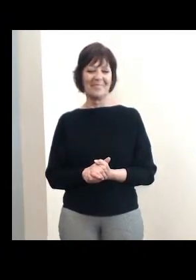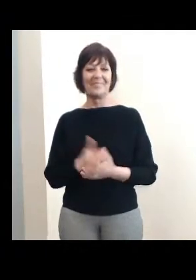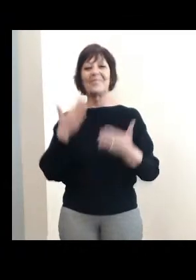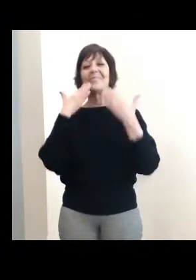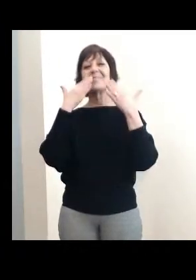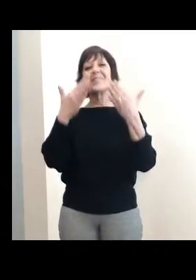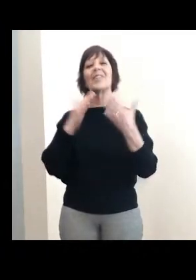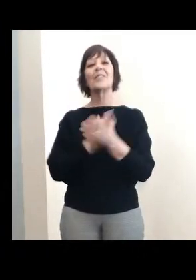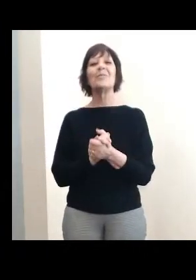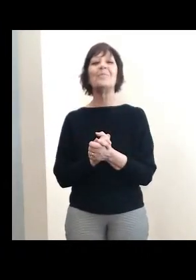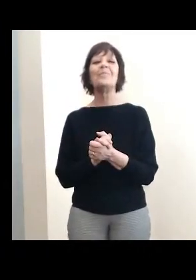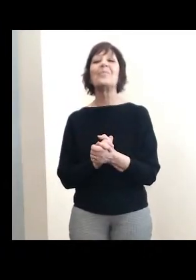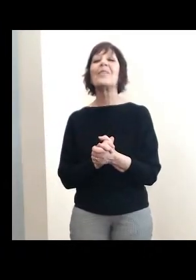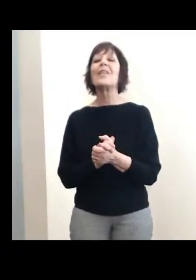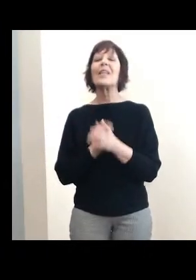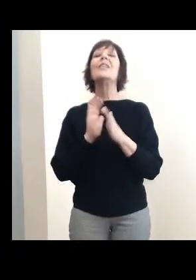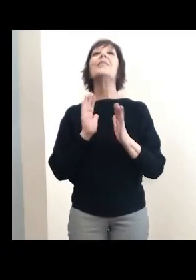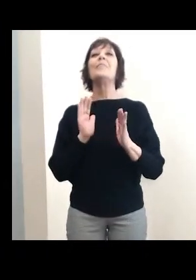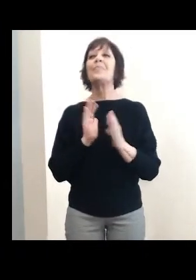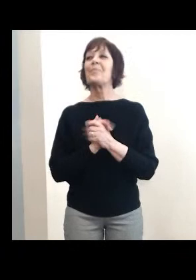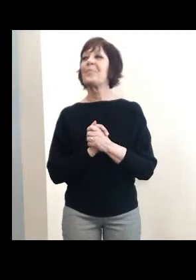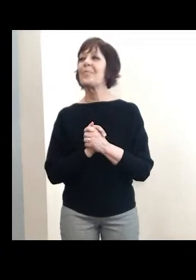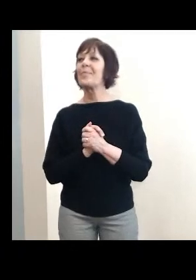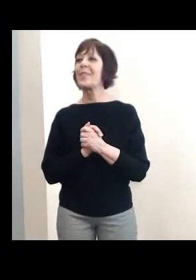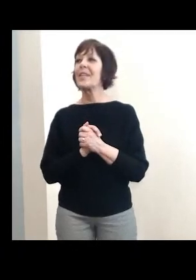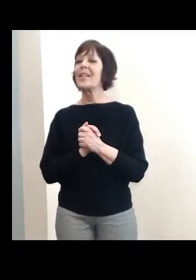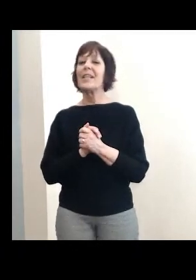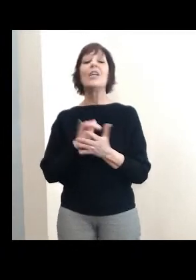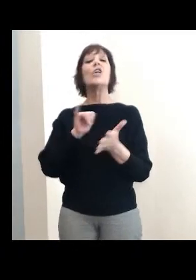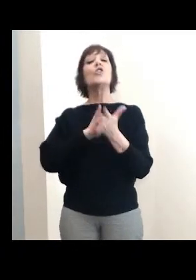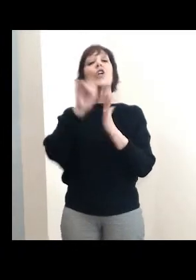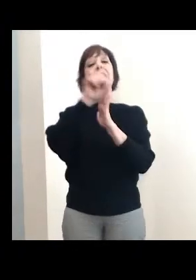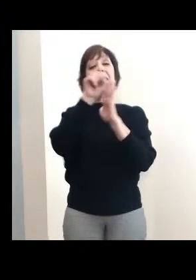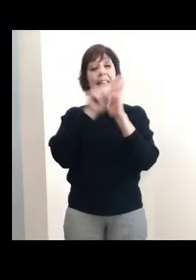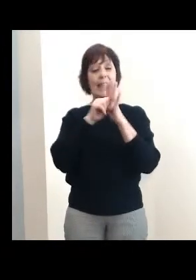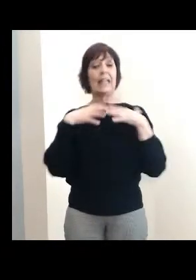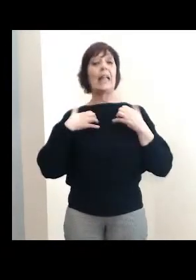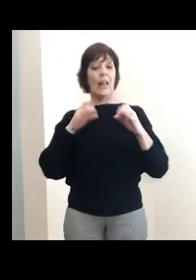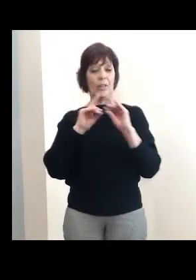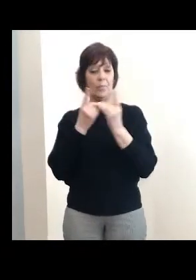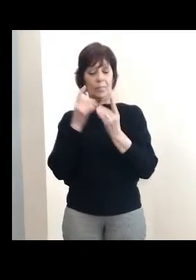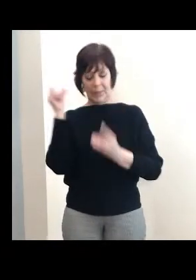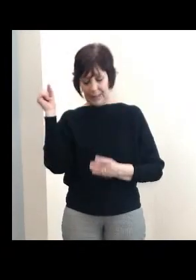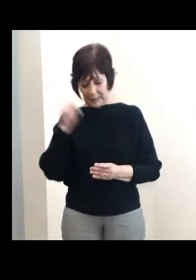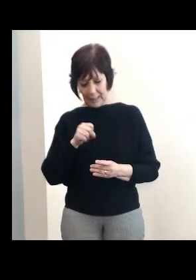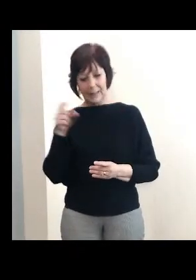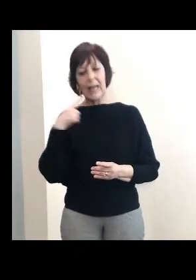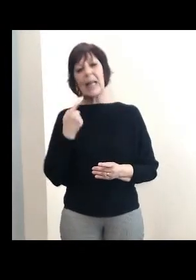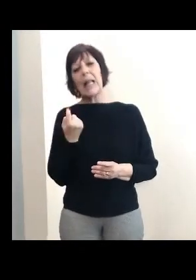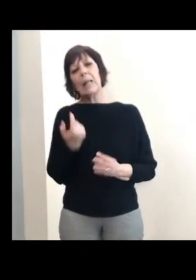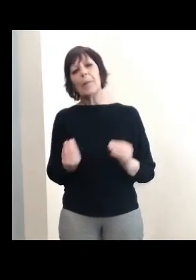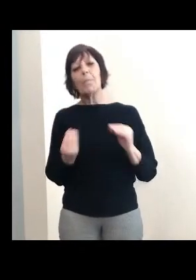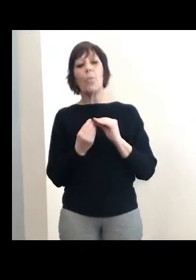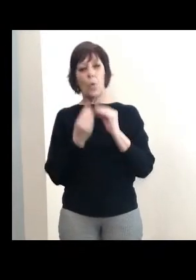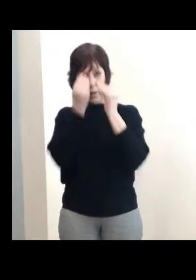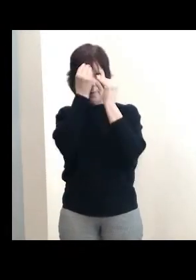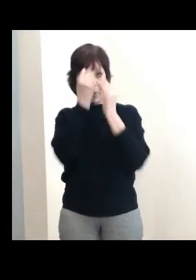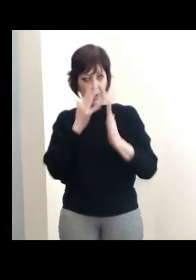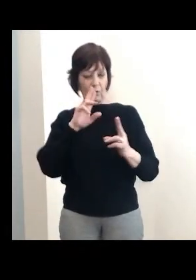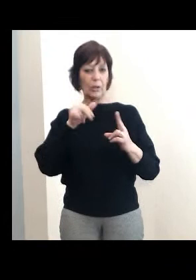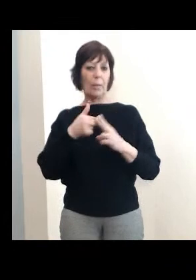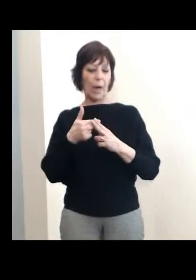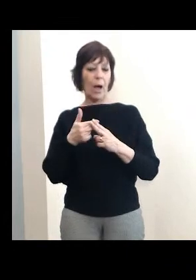Thank you. Hi, George. So the New York State Health Department did come out with a little bit more information